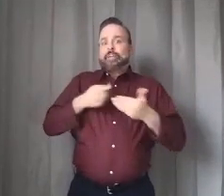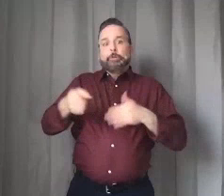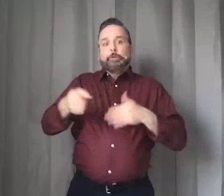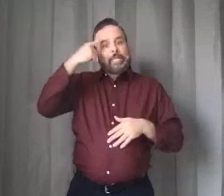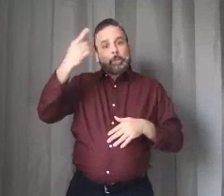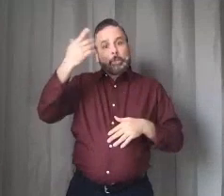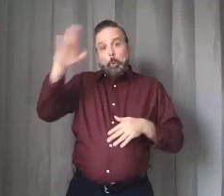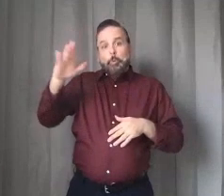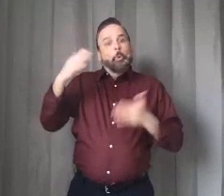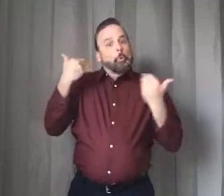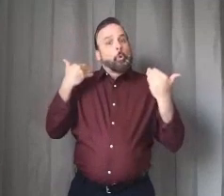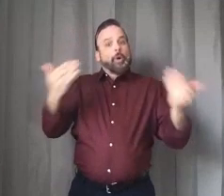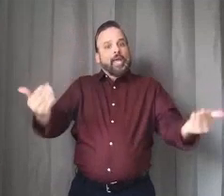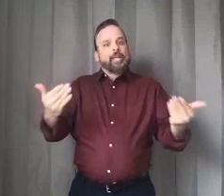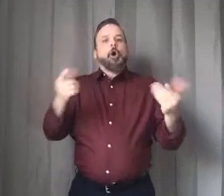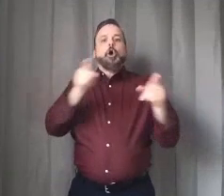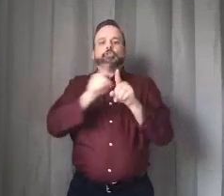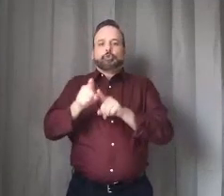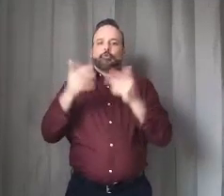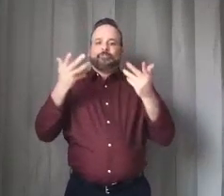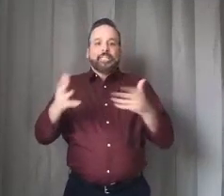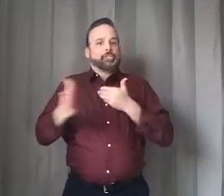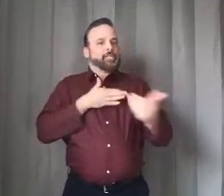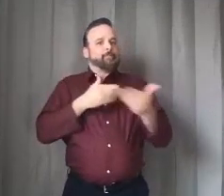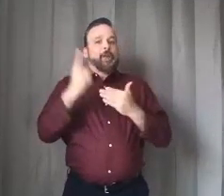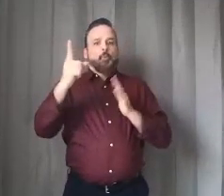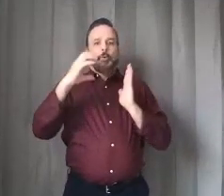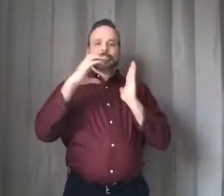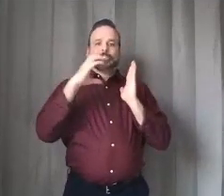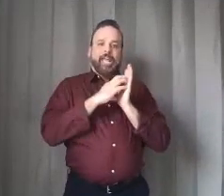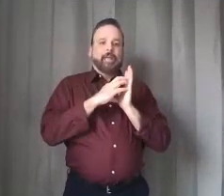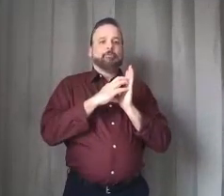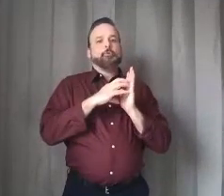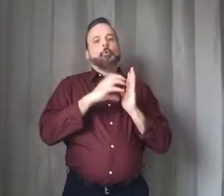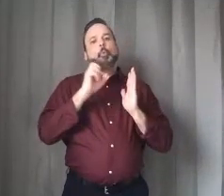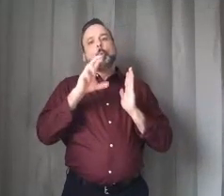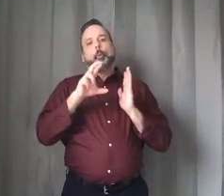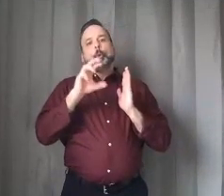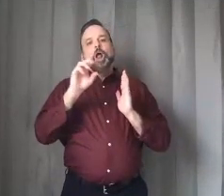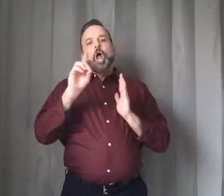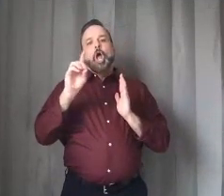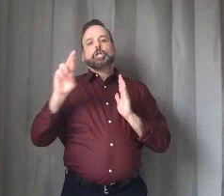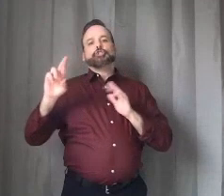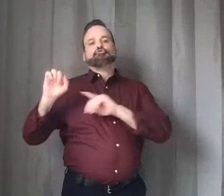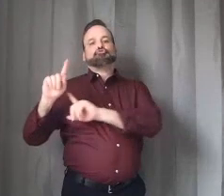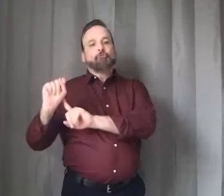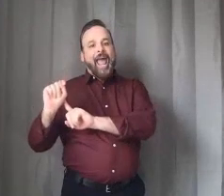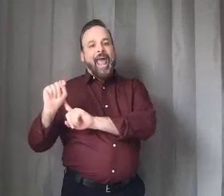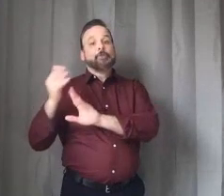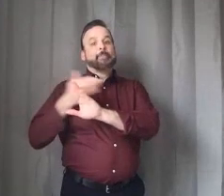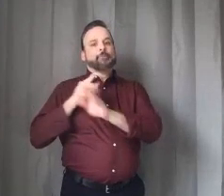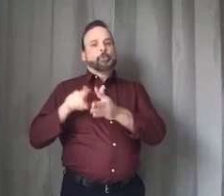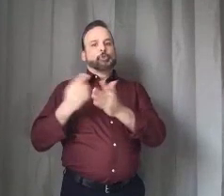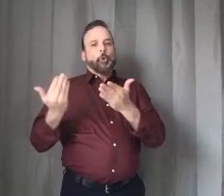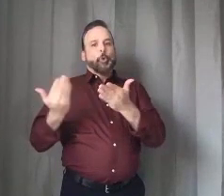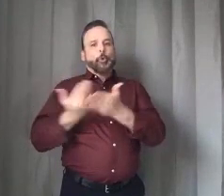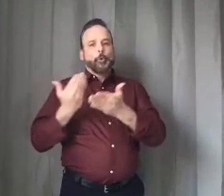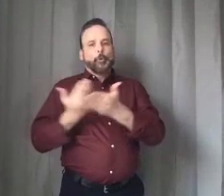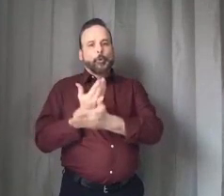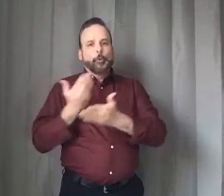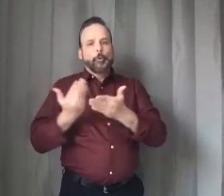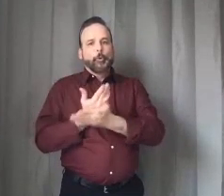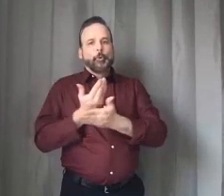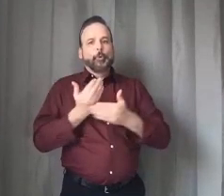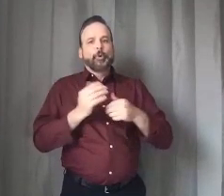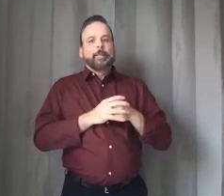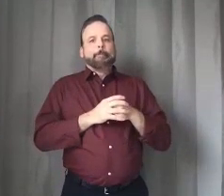also the other thing is to finish things, like whether it's a chapter or a draft of something before you move on to something else. I could flip from